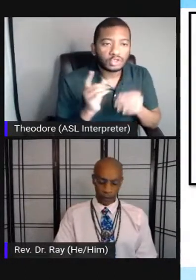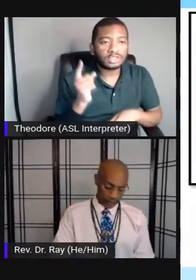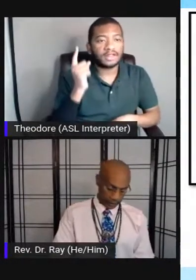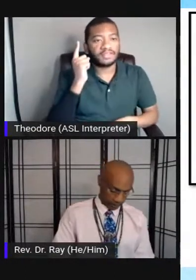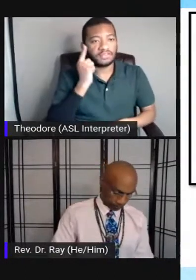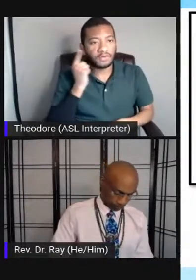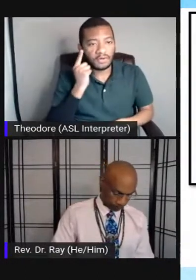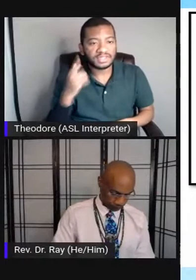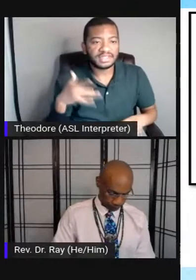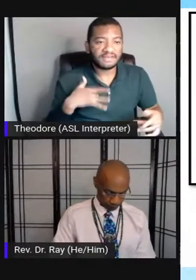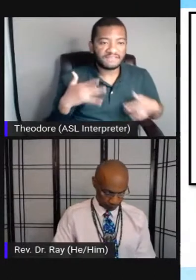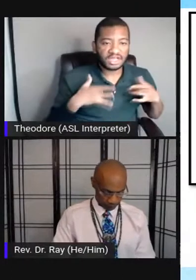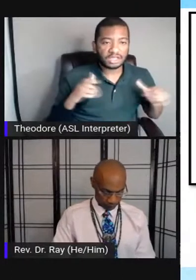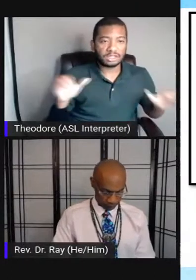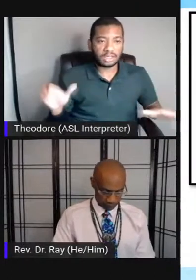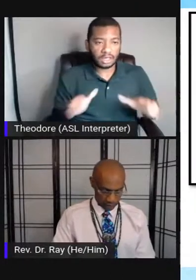Breathe.